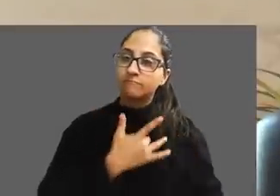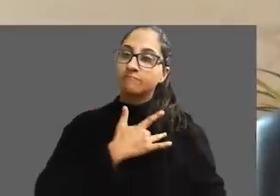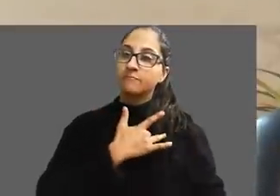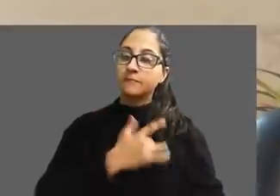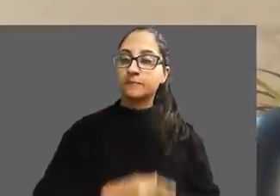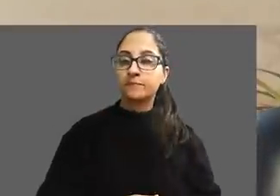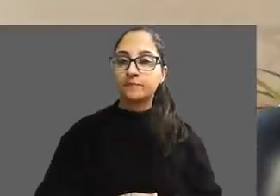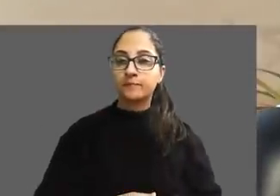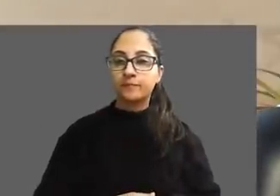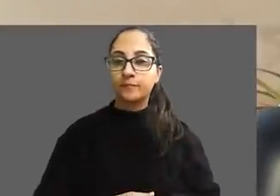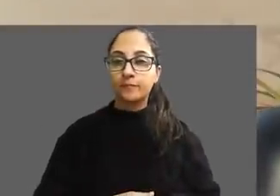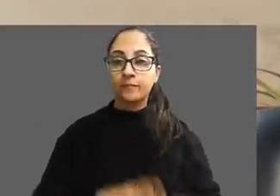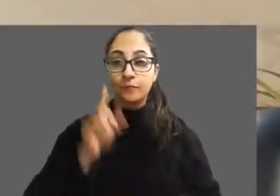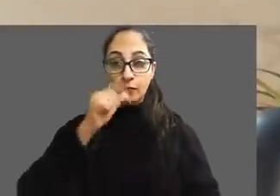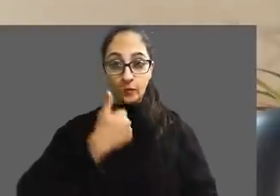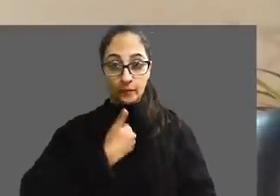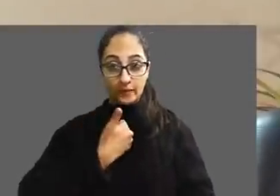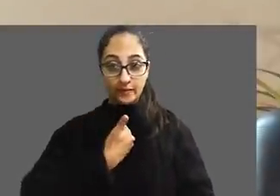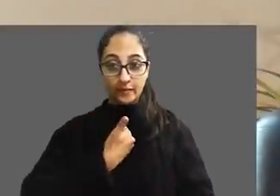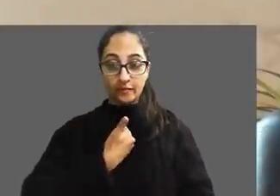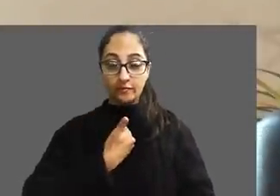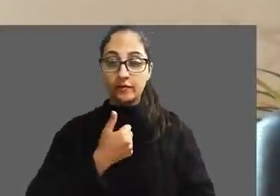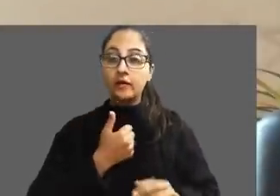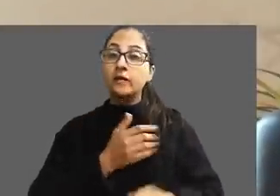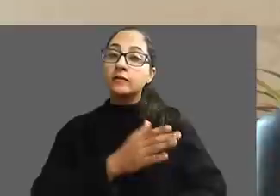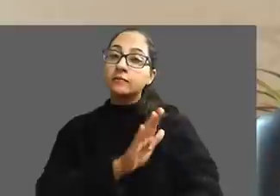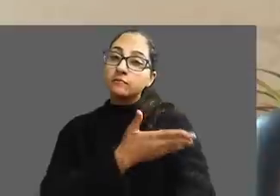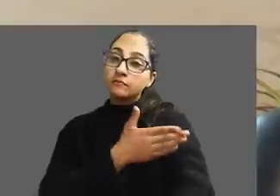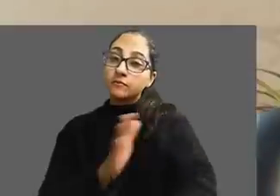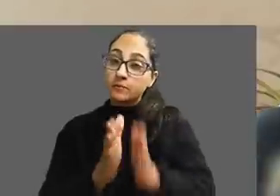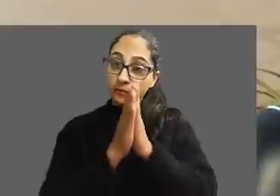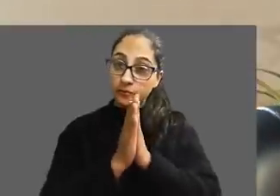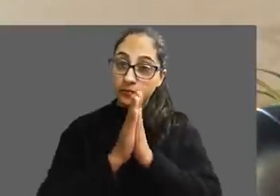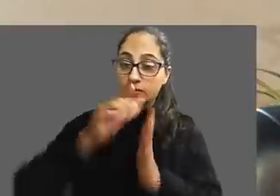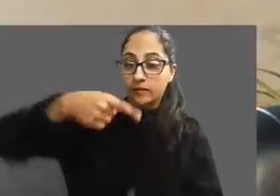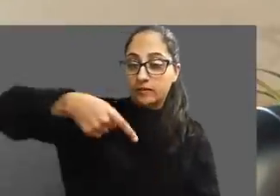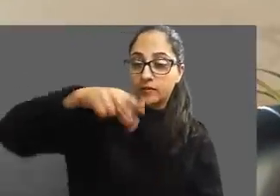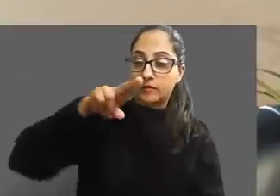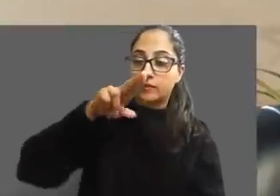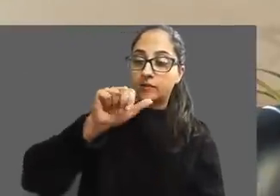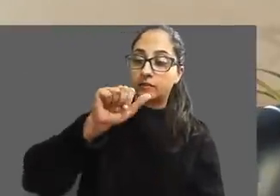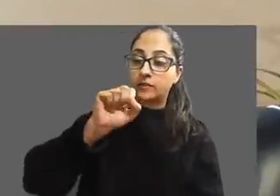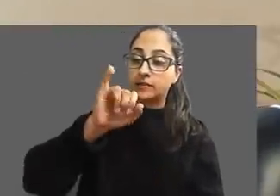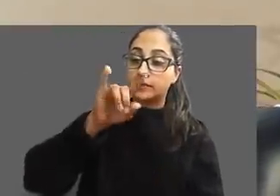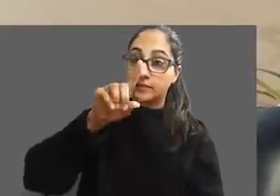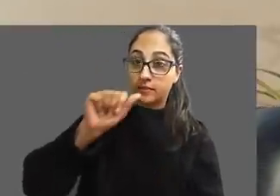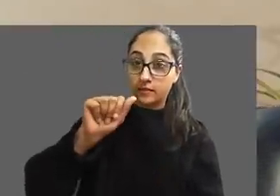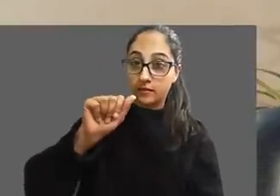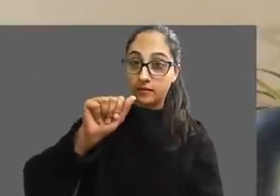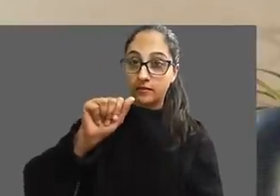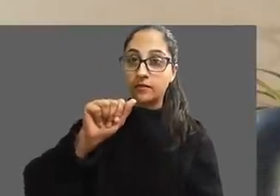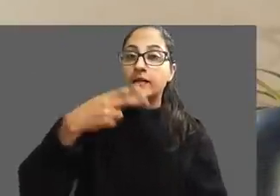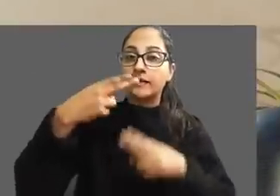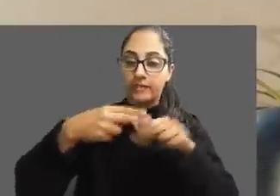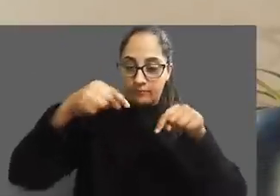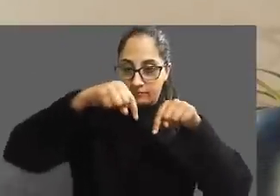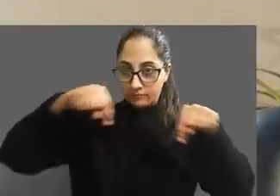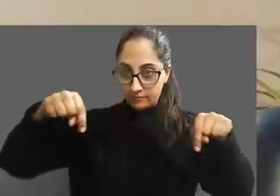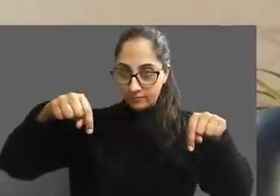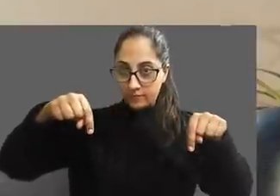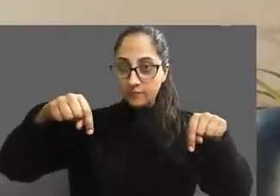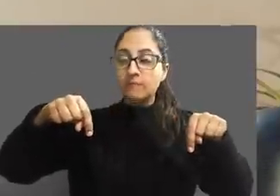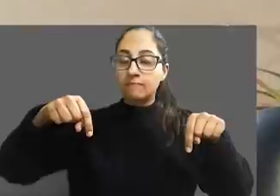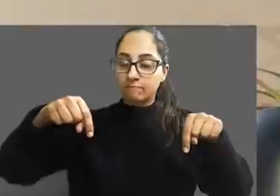me is Khudavando to Sultani Karim, because it reminds me of the